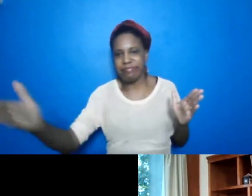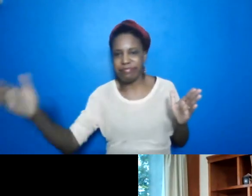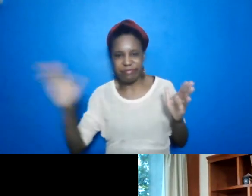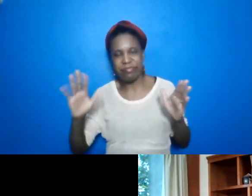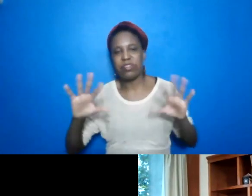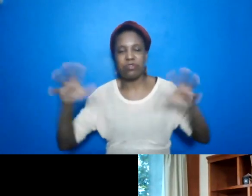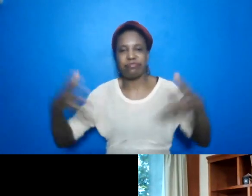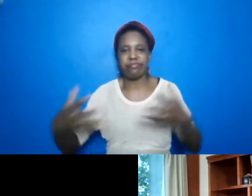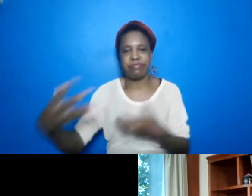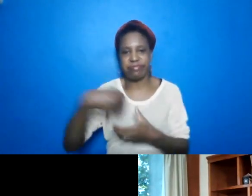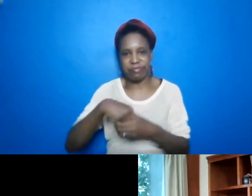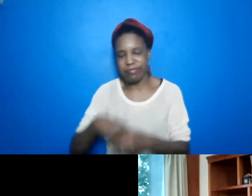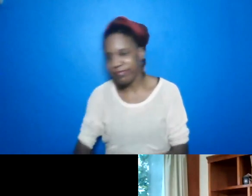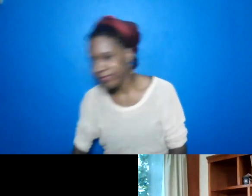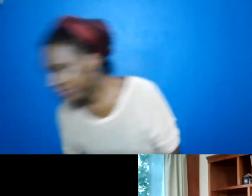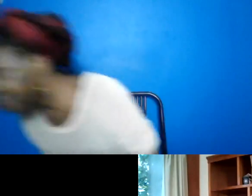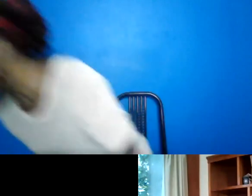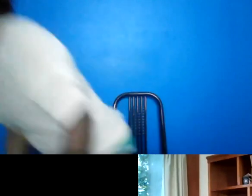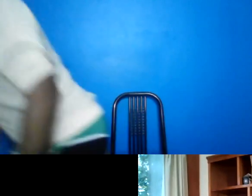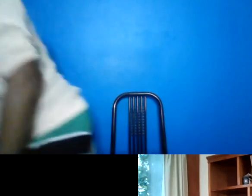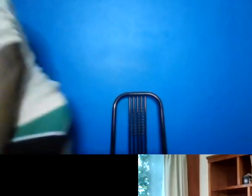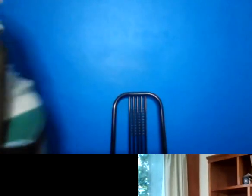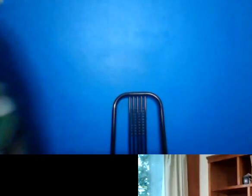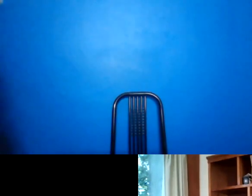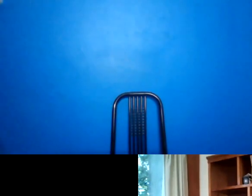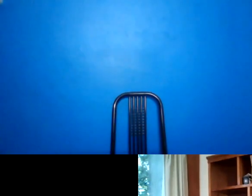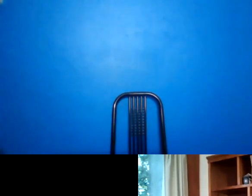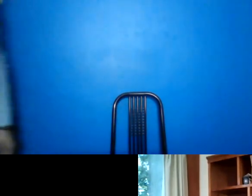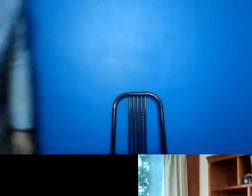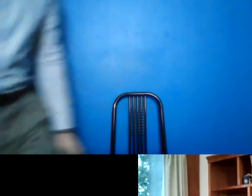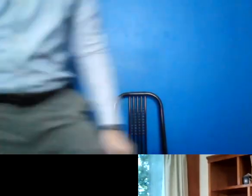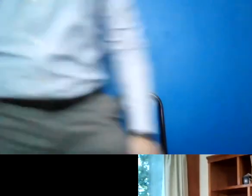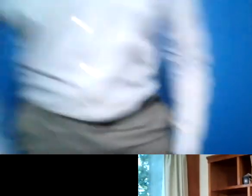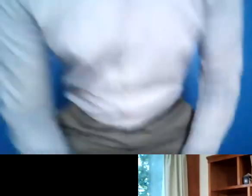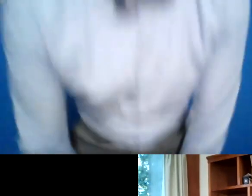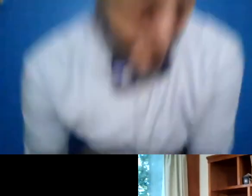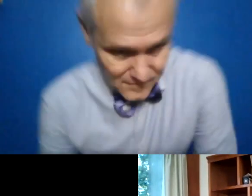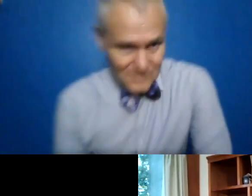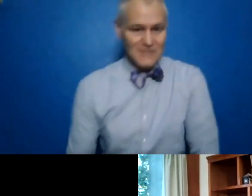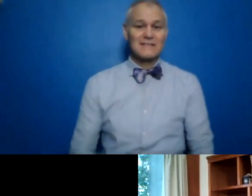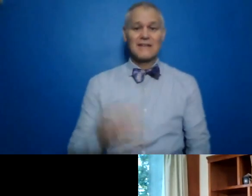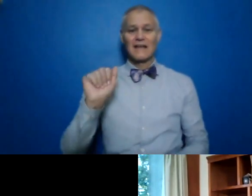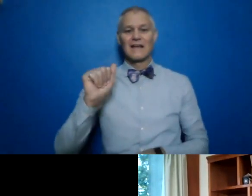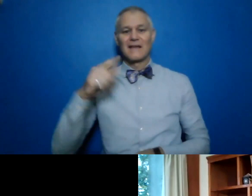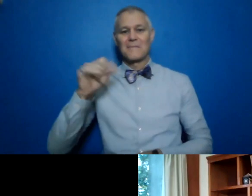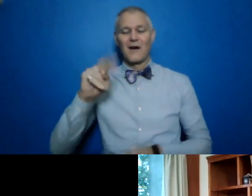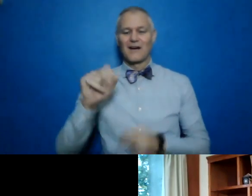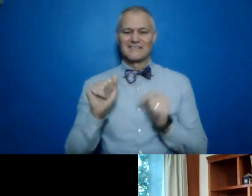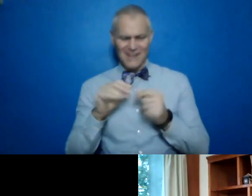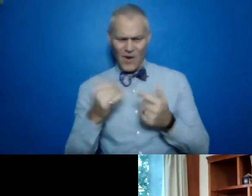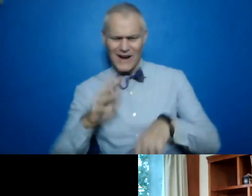off the ground. Great. All right. All right. Well, it's 4:01. So